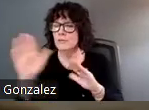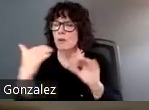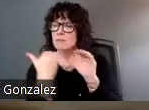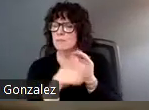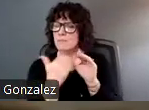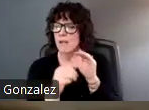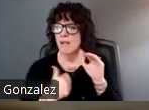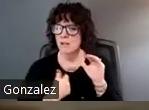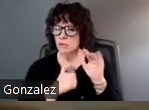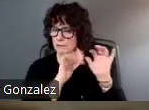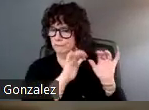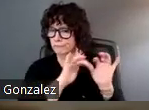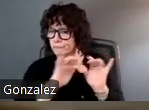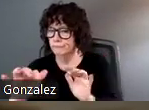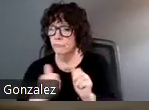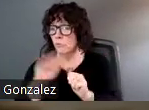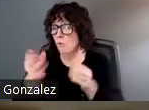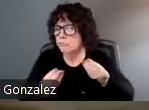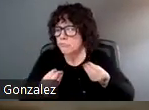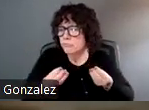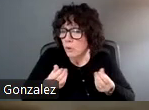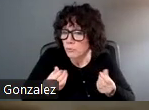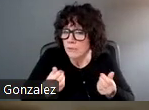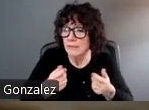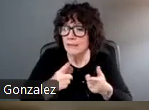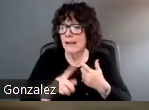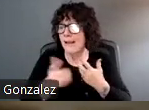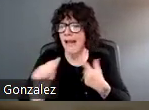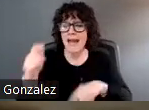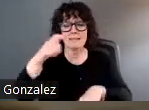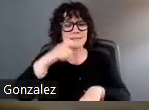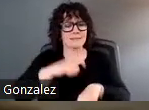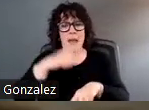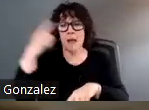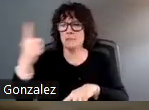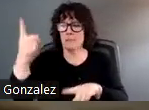recorded against your property, you'll get an email notice within 24 hours.